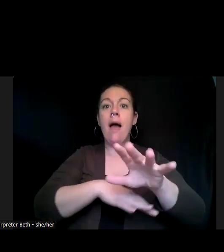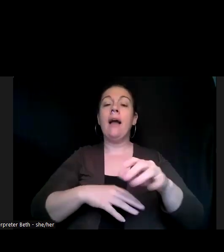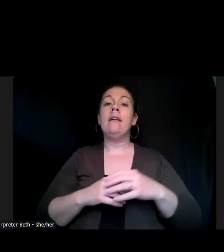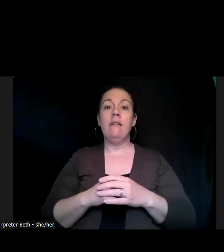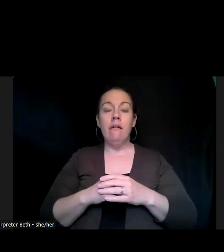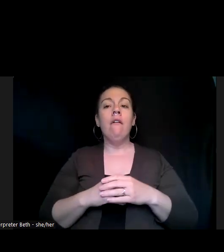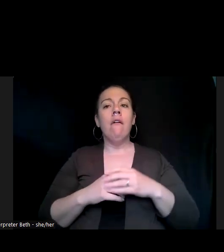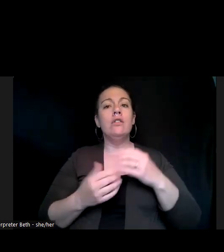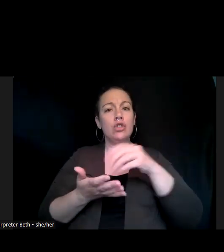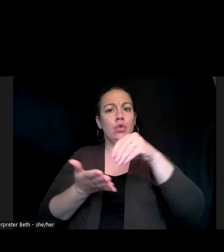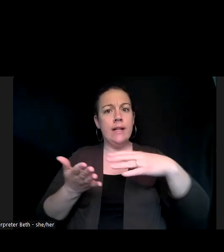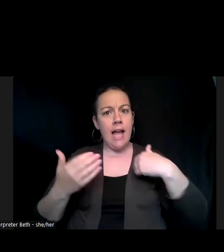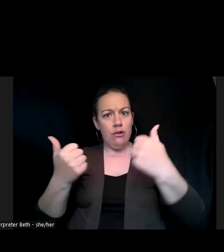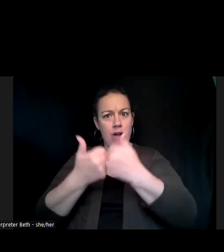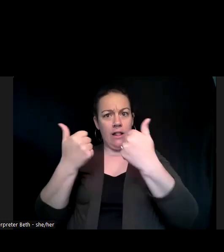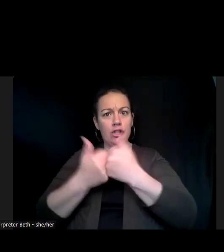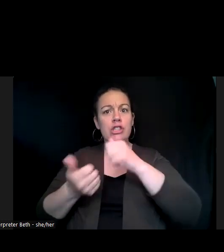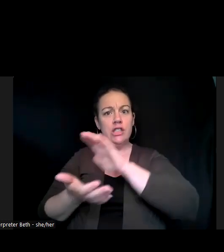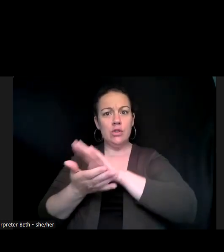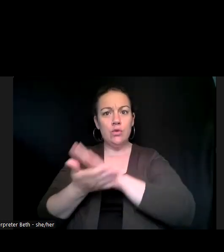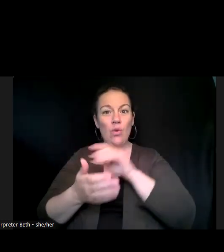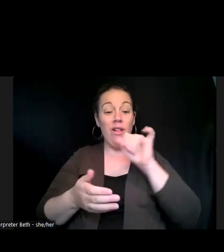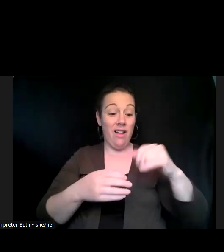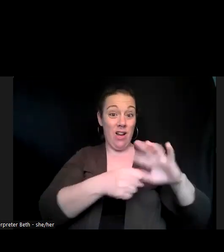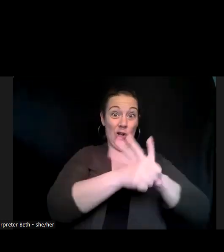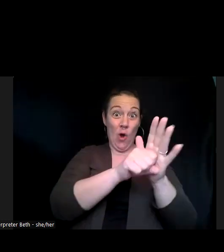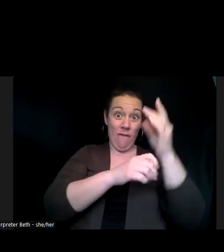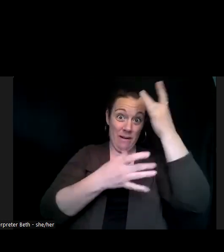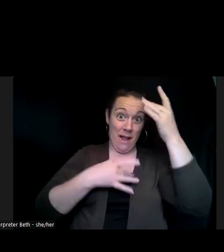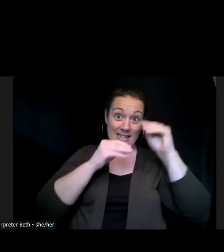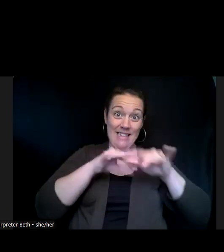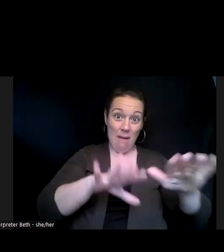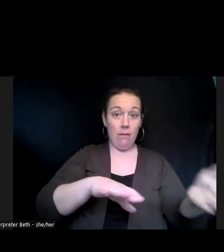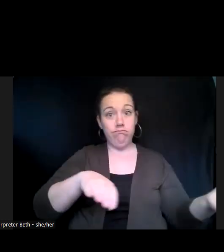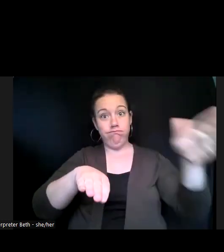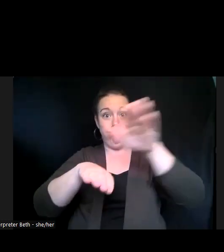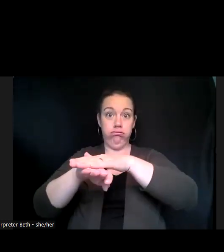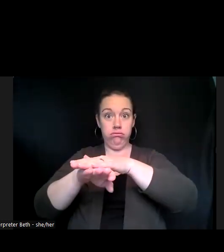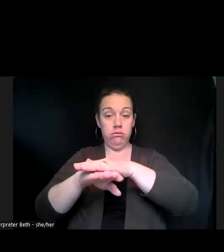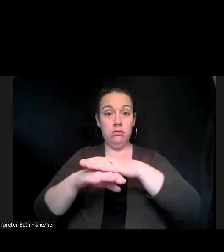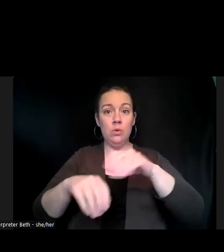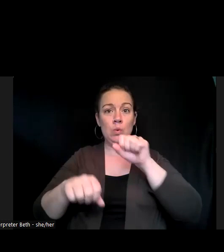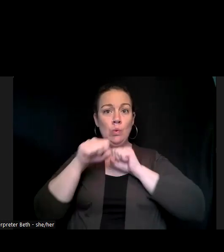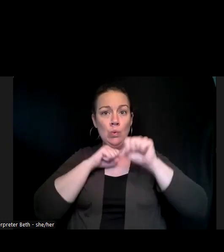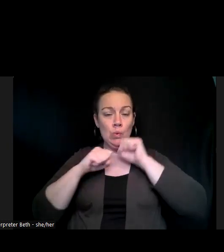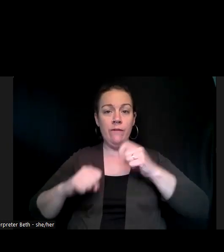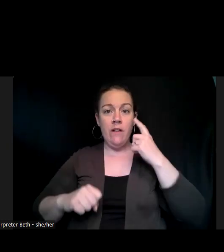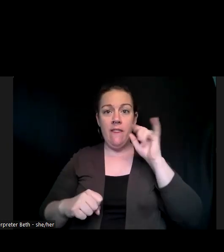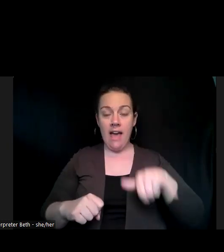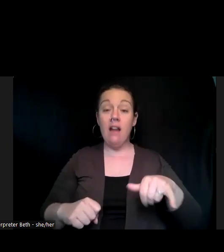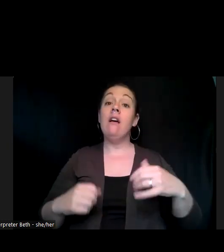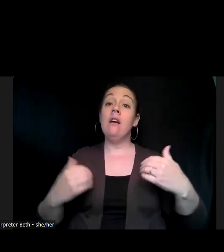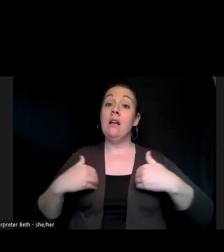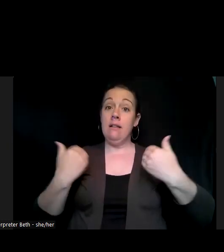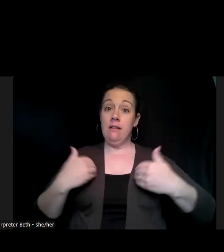already facing. And research indicates that the level of unfinished learning is significant, especially for young people of